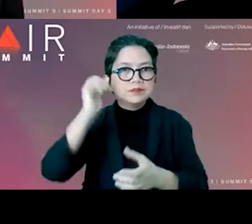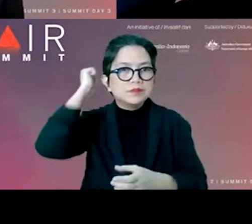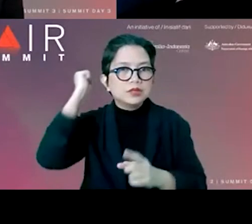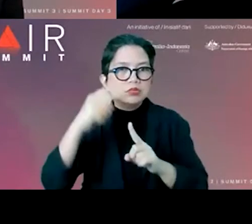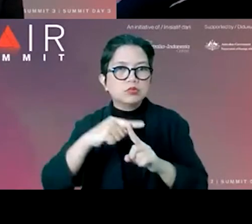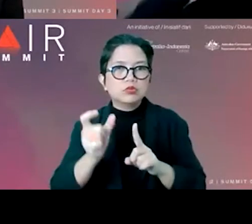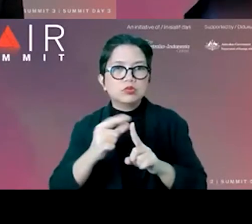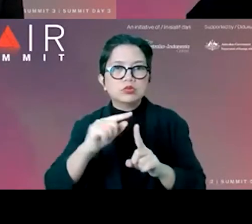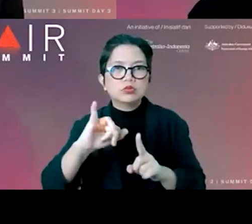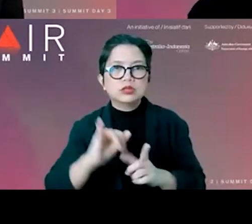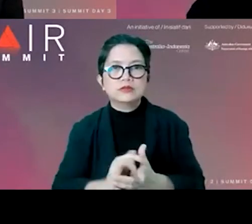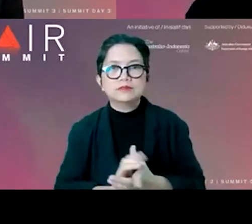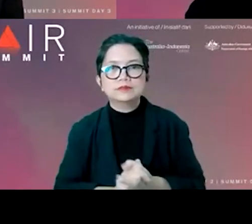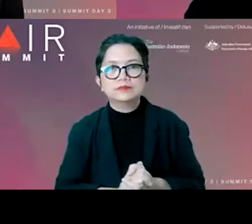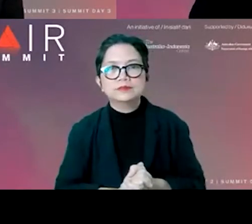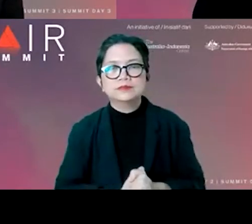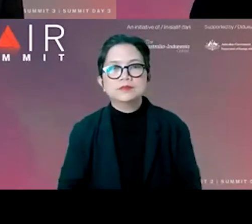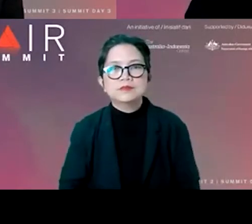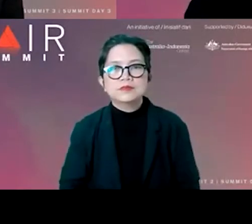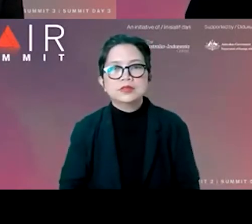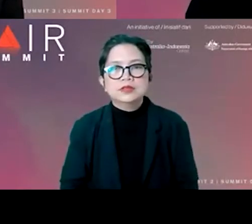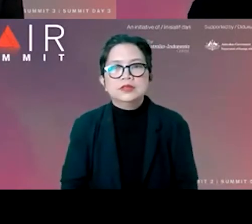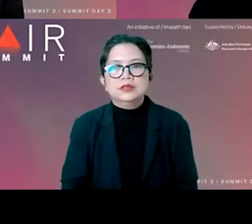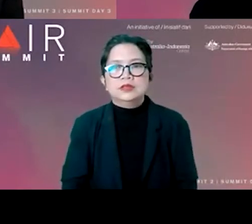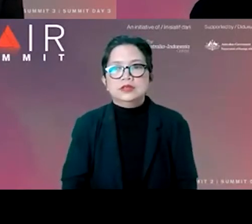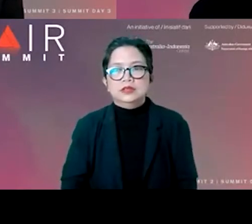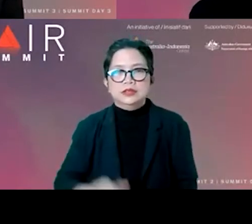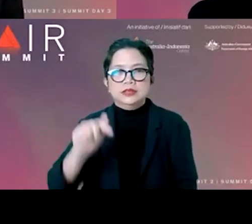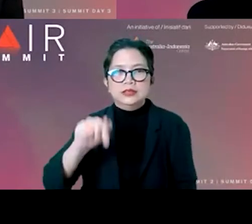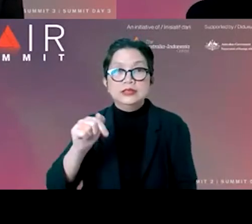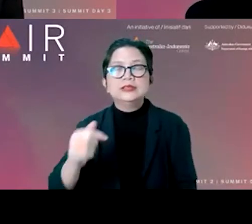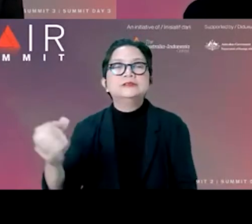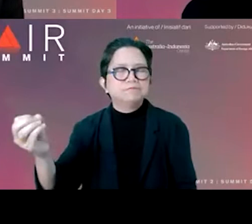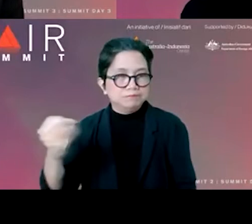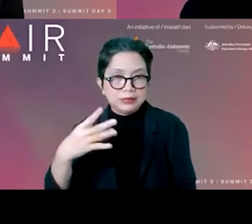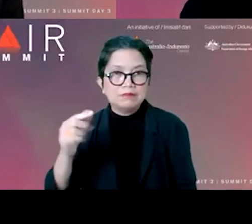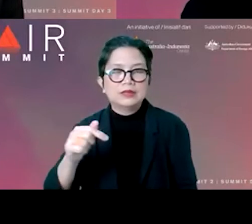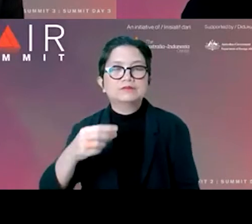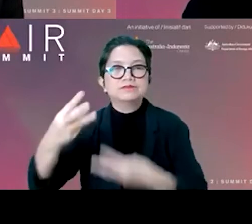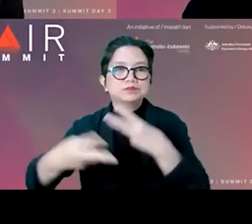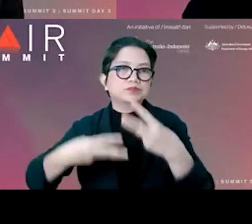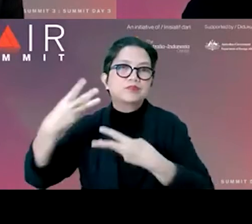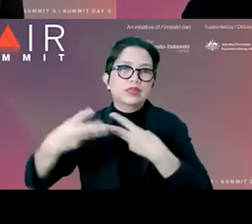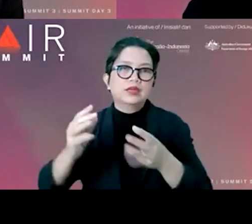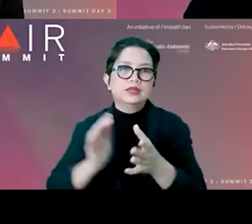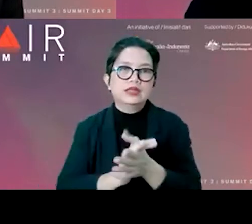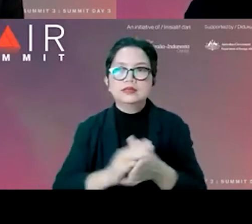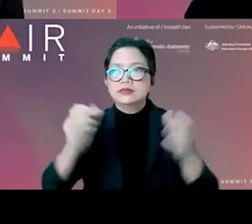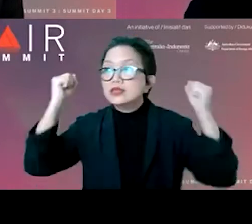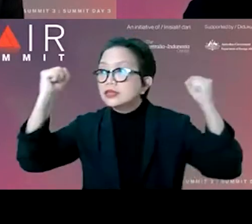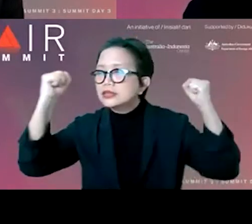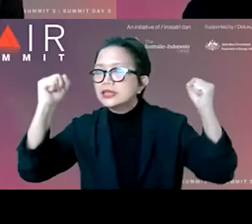Actually significant effect on both economy and health from policy measures and